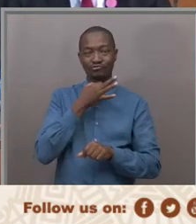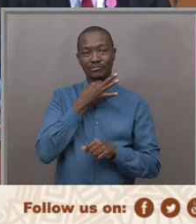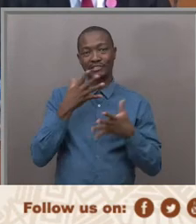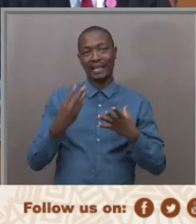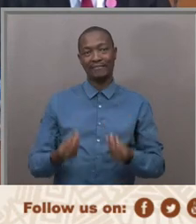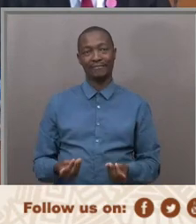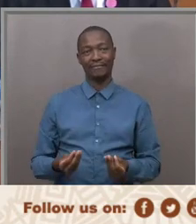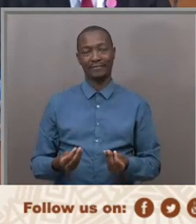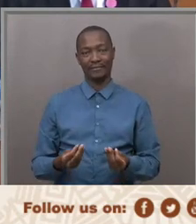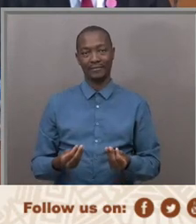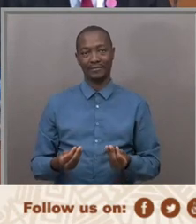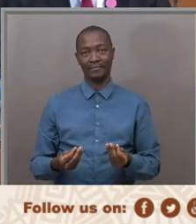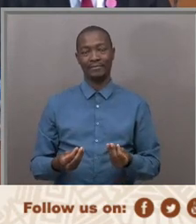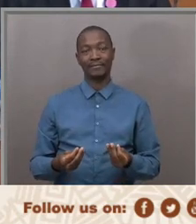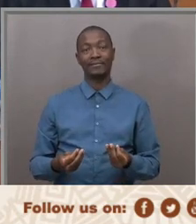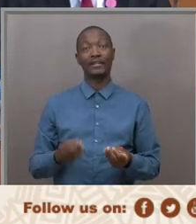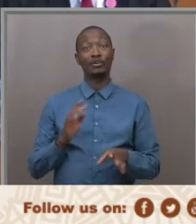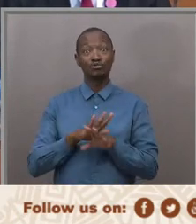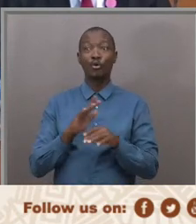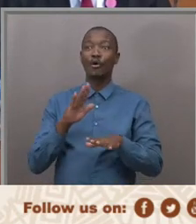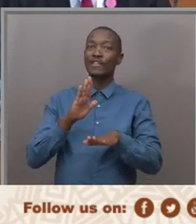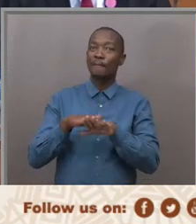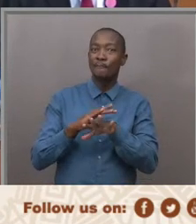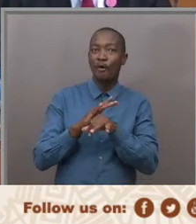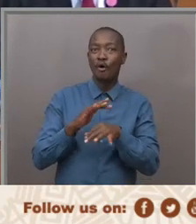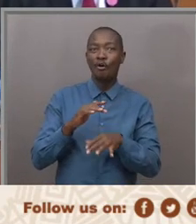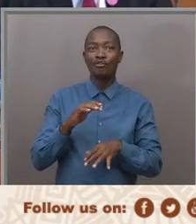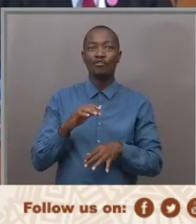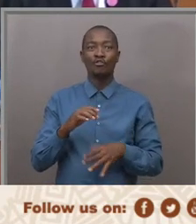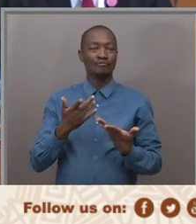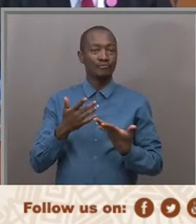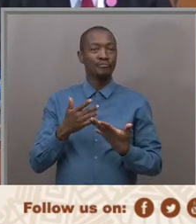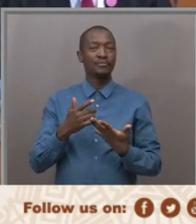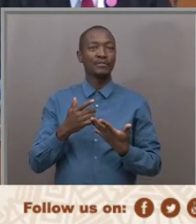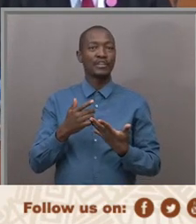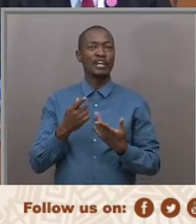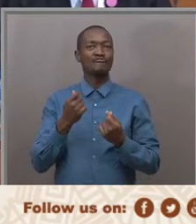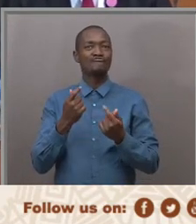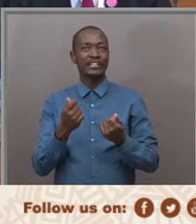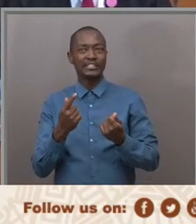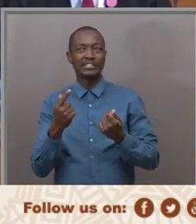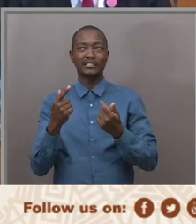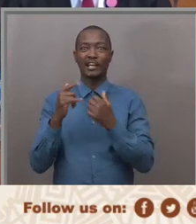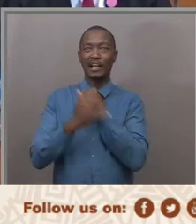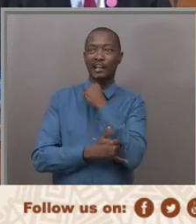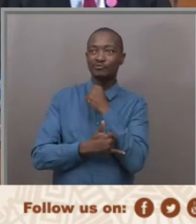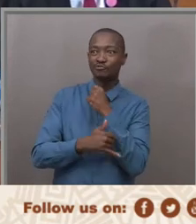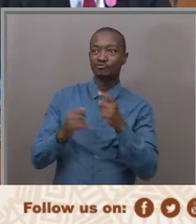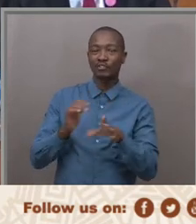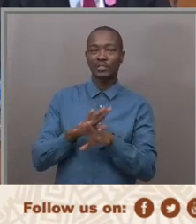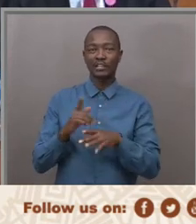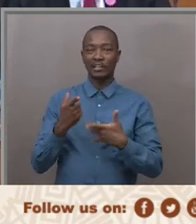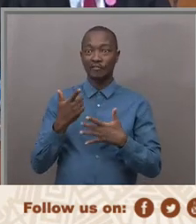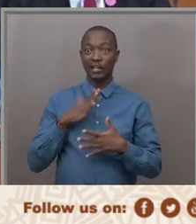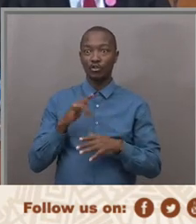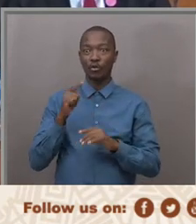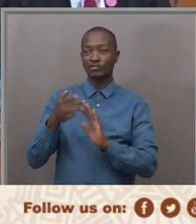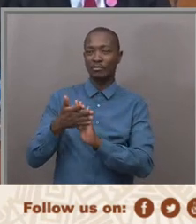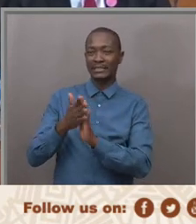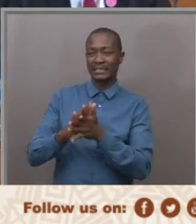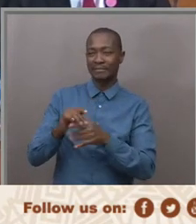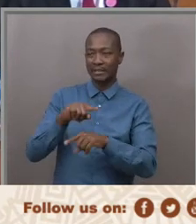rich and the more wealthy countries better know that if we are to defeat this pandemic, all